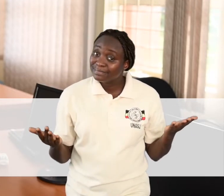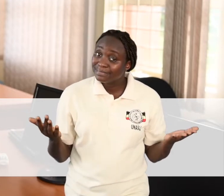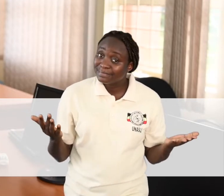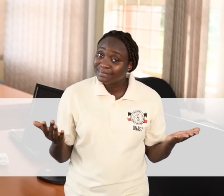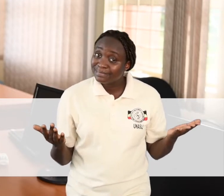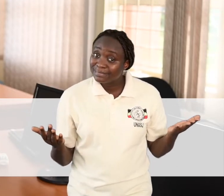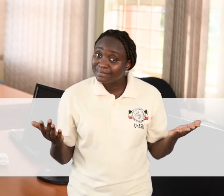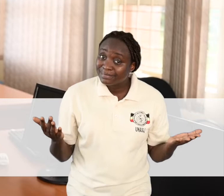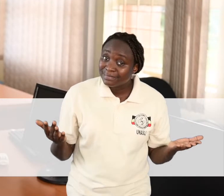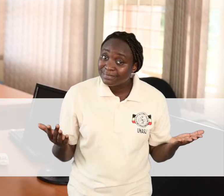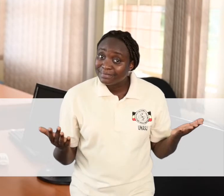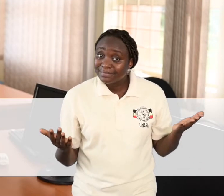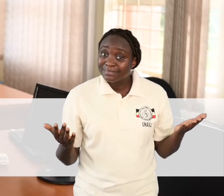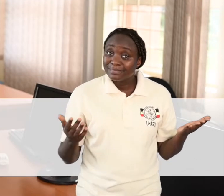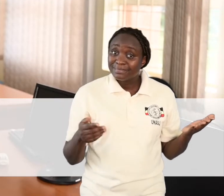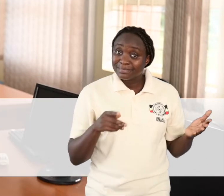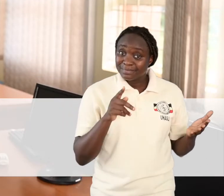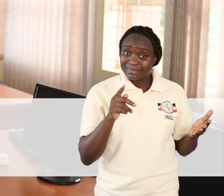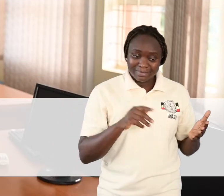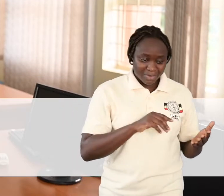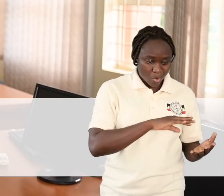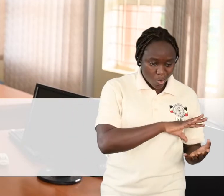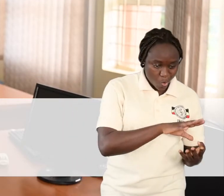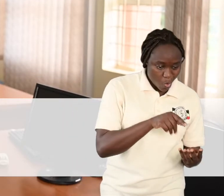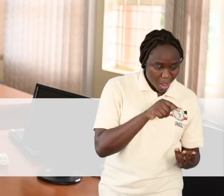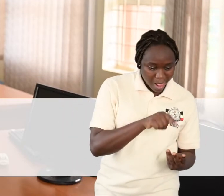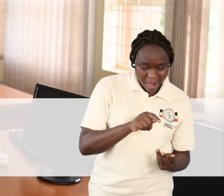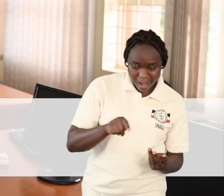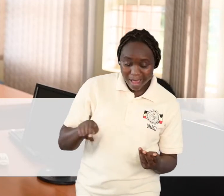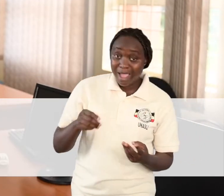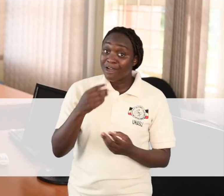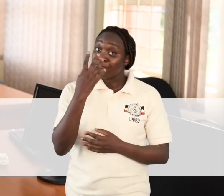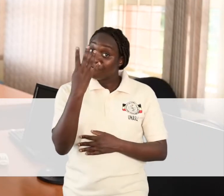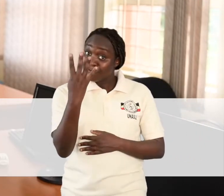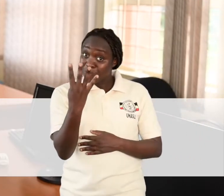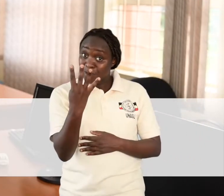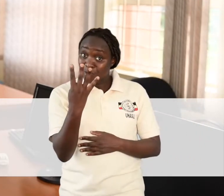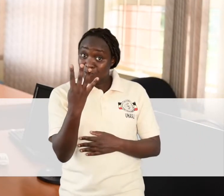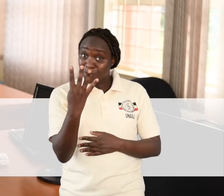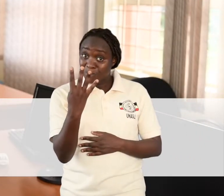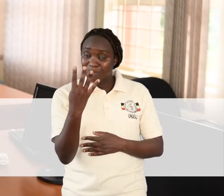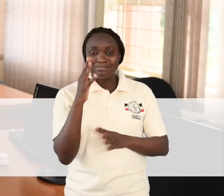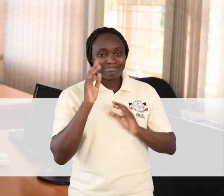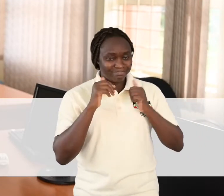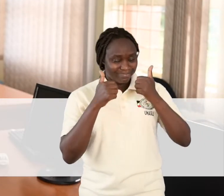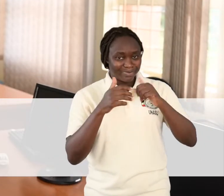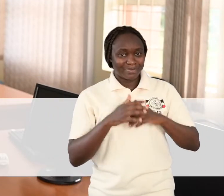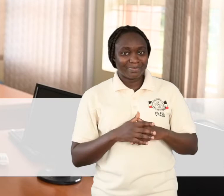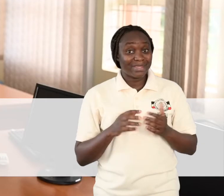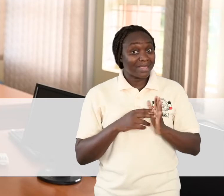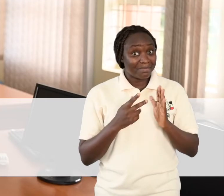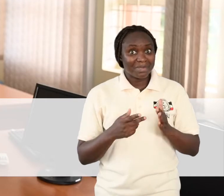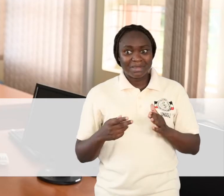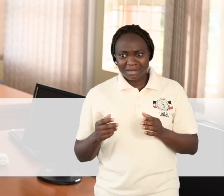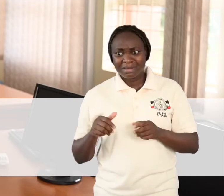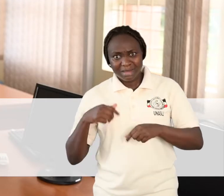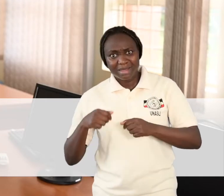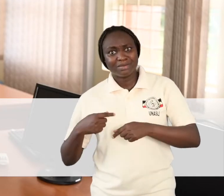That's it. We have 4 subsets so far, meaning that we are still forming